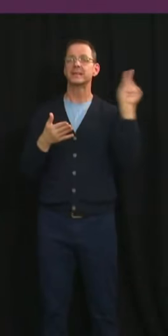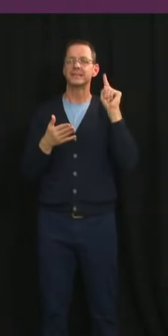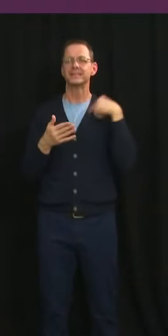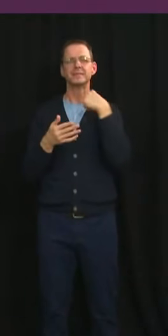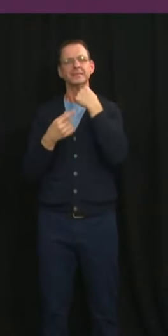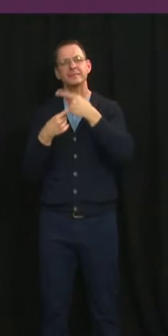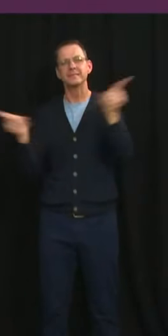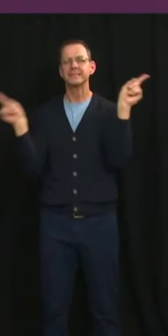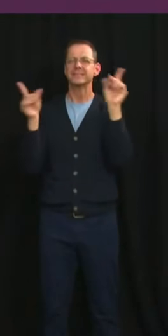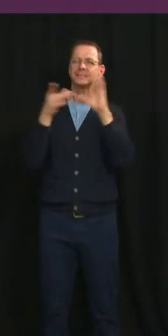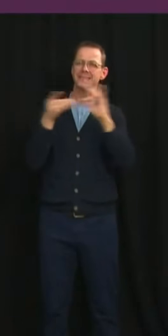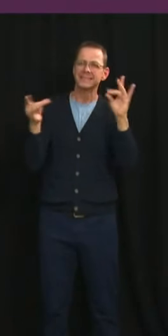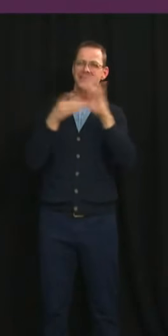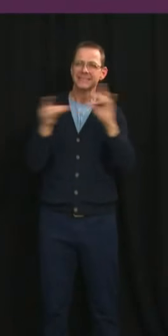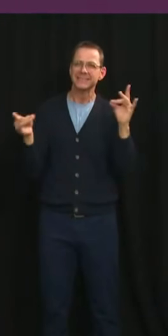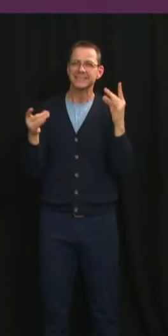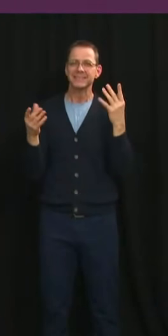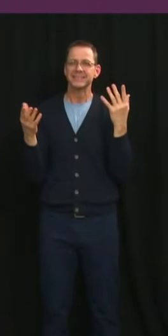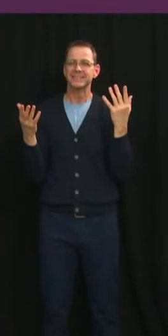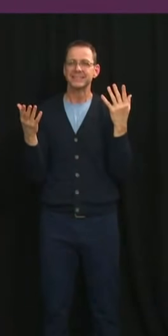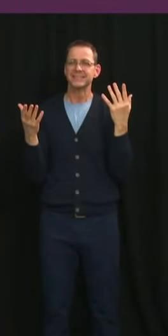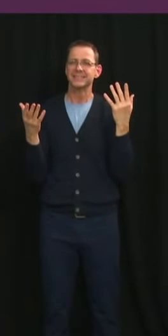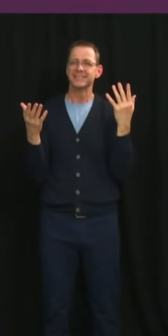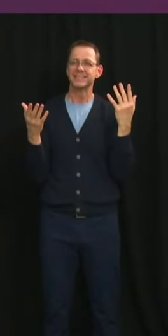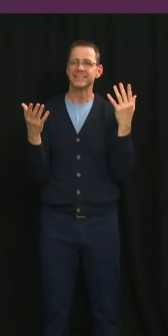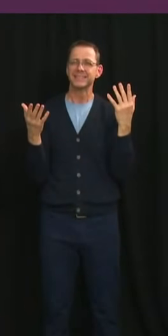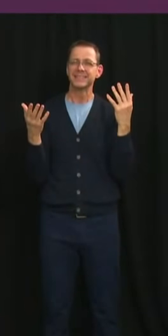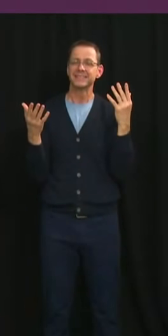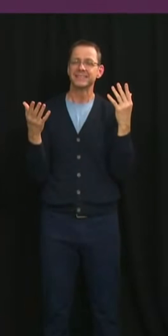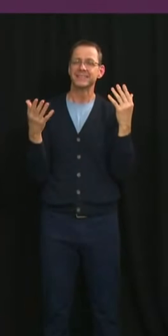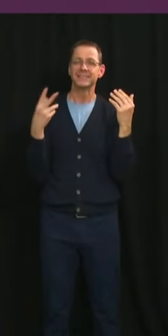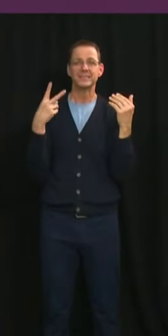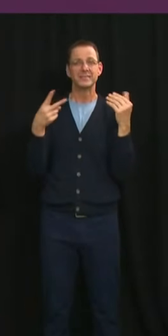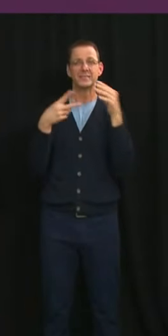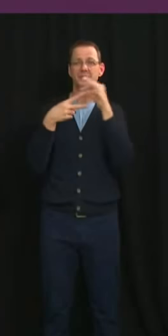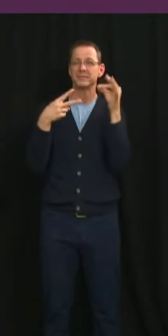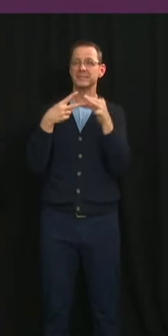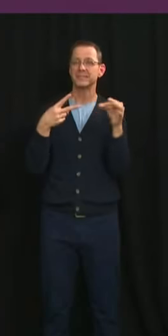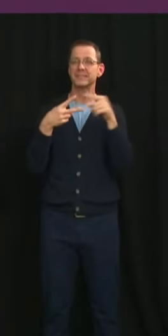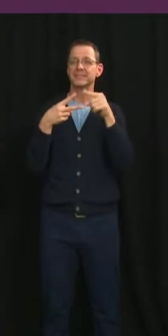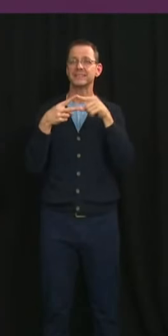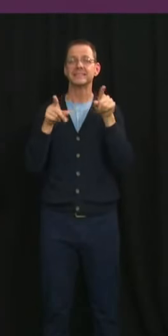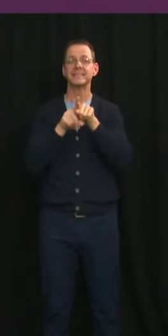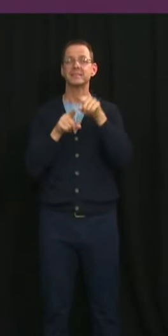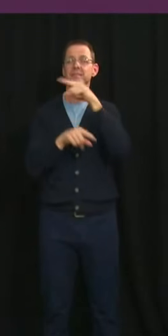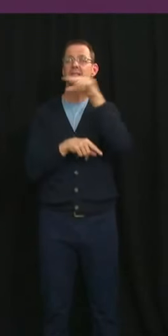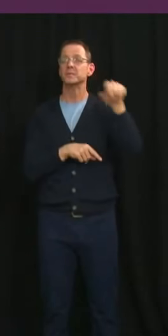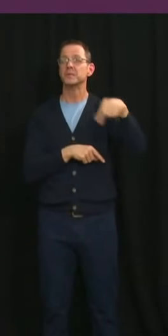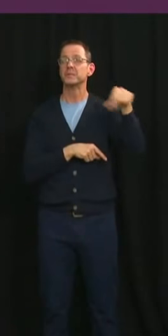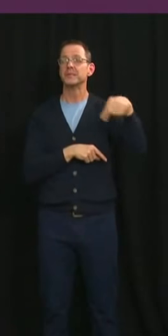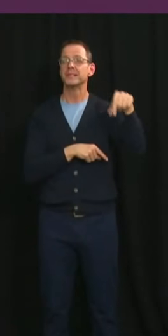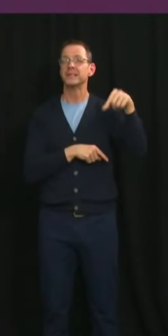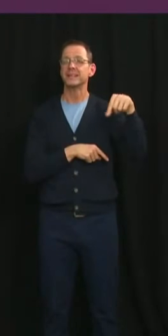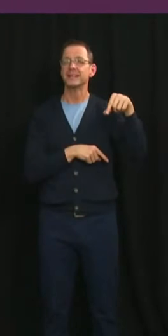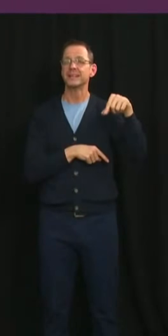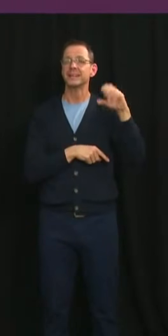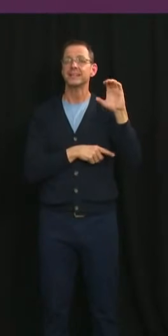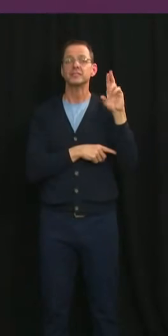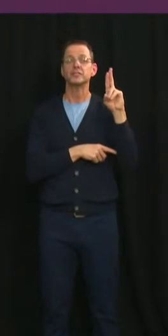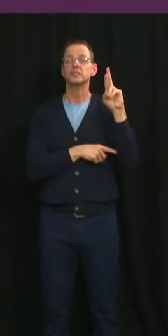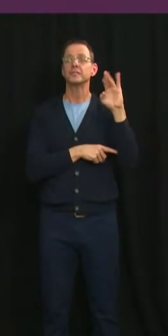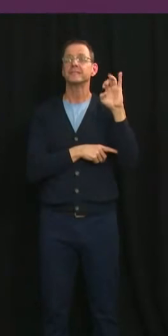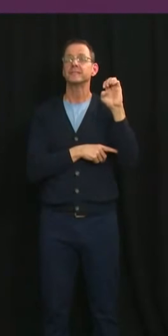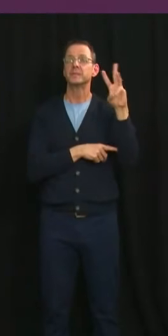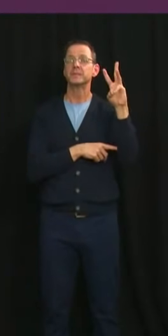adopt the hard lockdown, the Quebec-style curfews and stay-at-home orders and shut most businesses and shut the